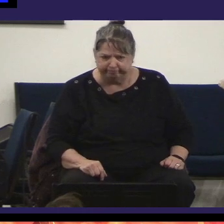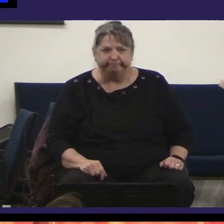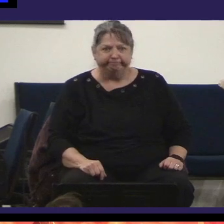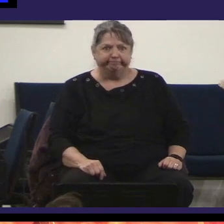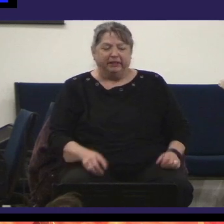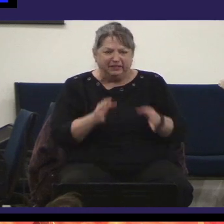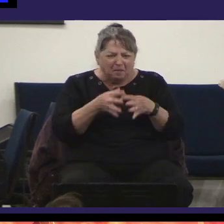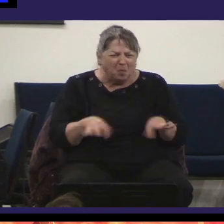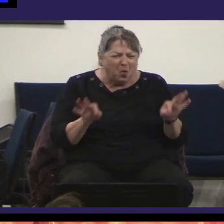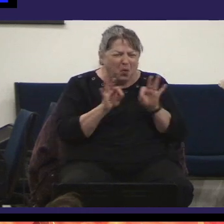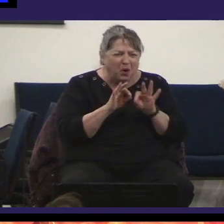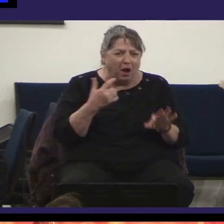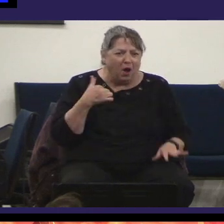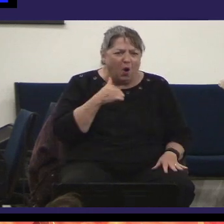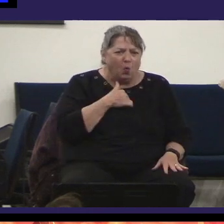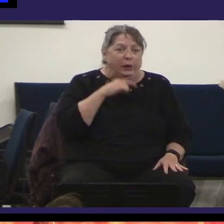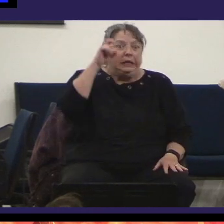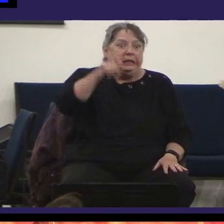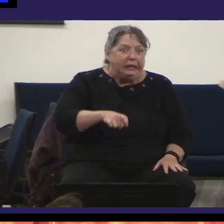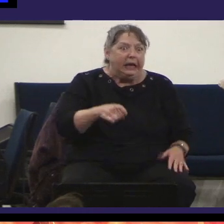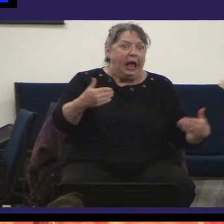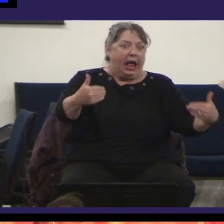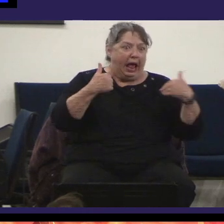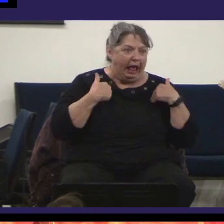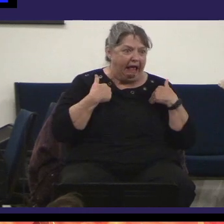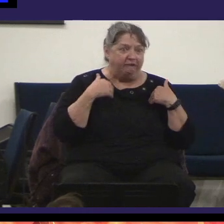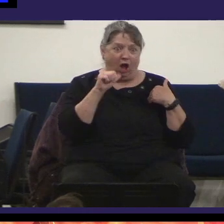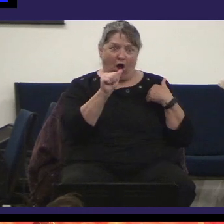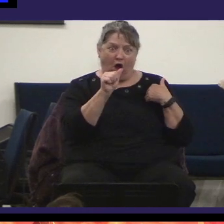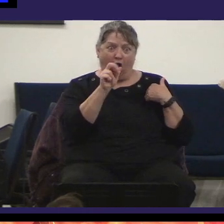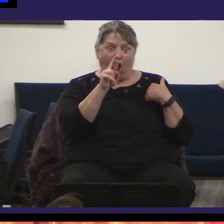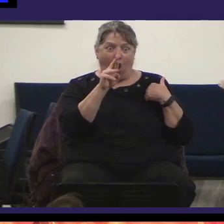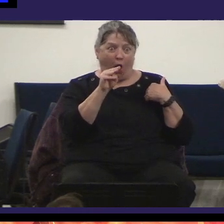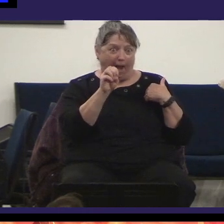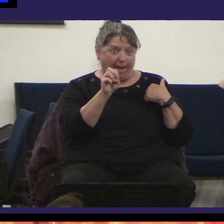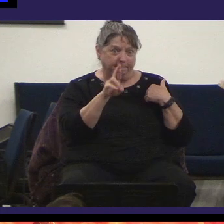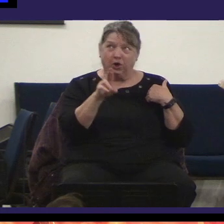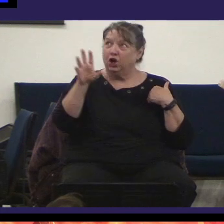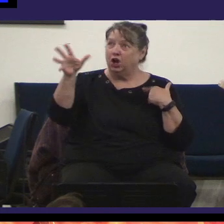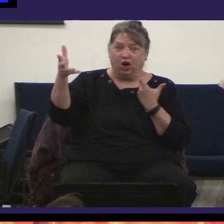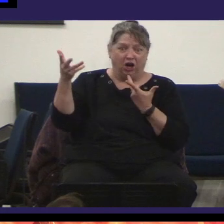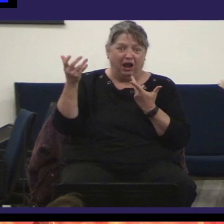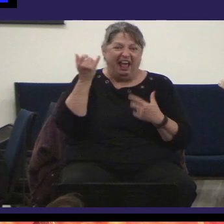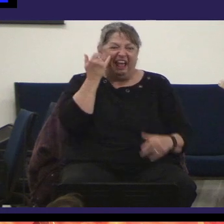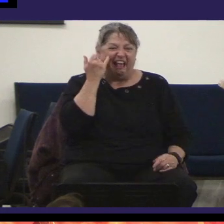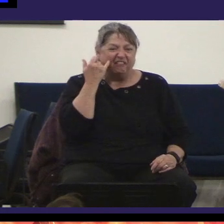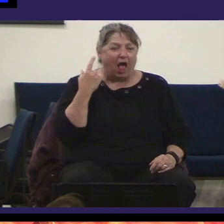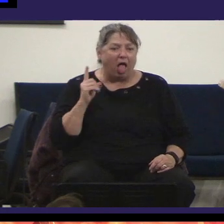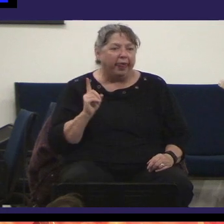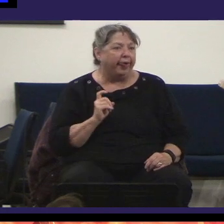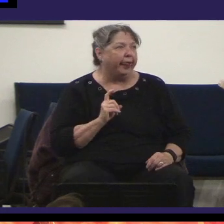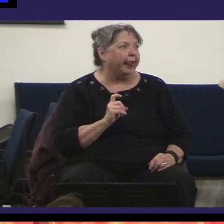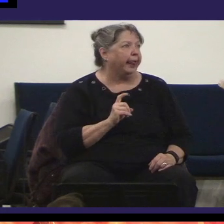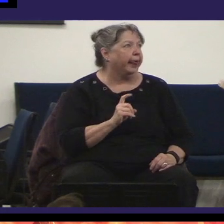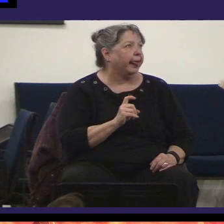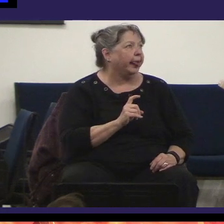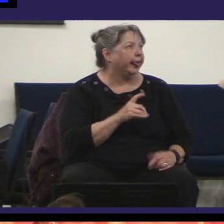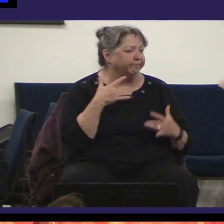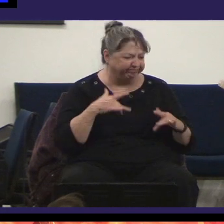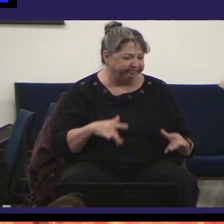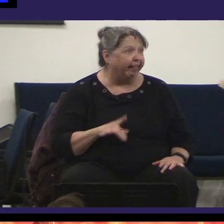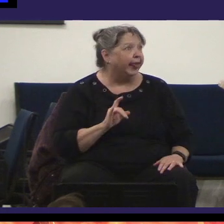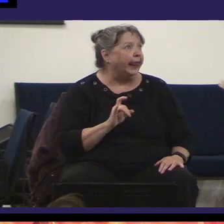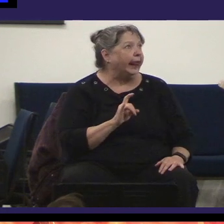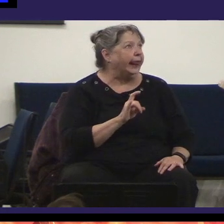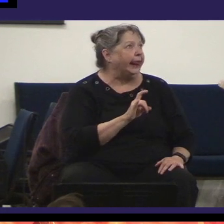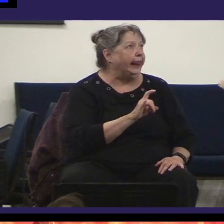have the armor on. No soldier goes out to fight his battle without the armor. And if he does, he